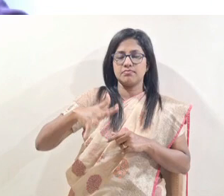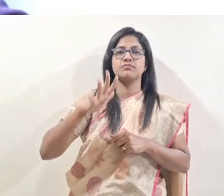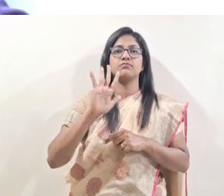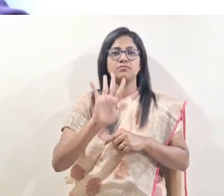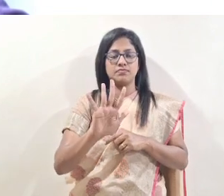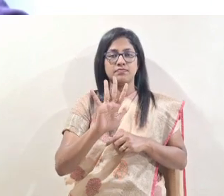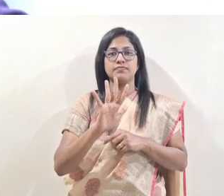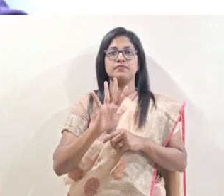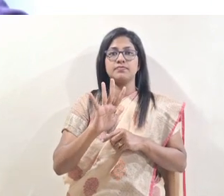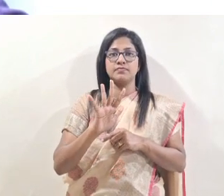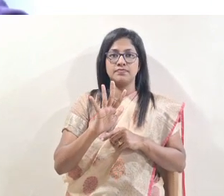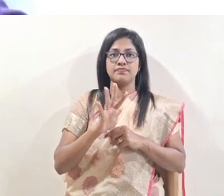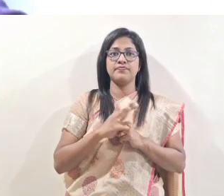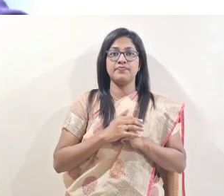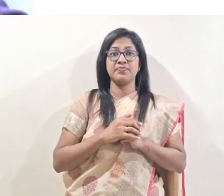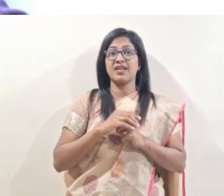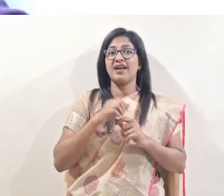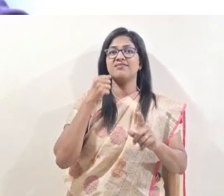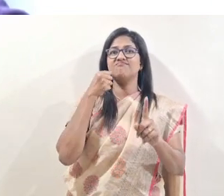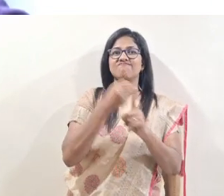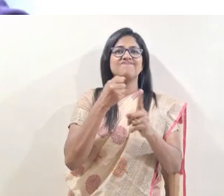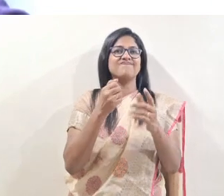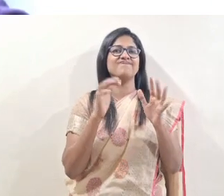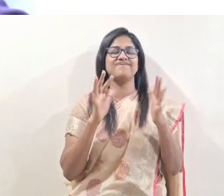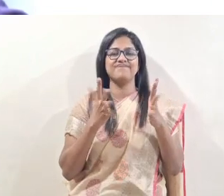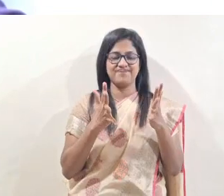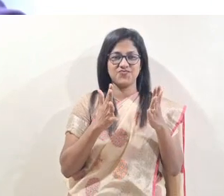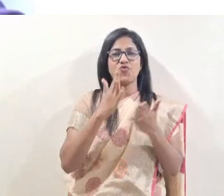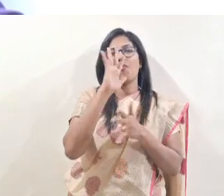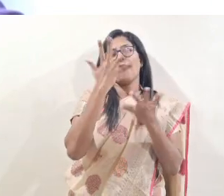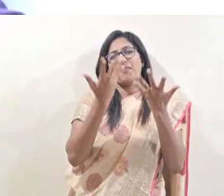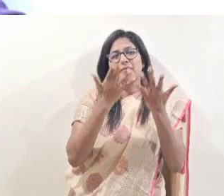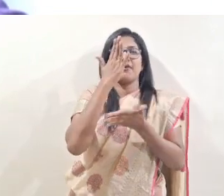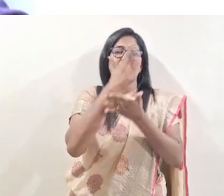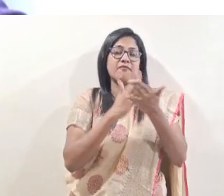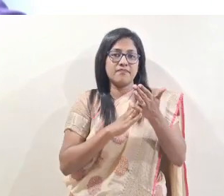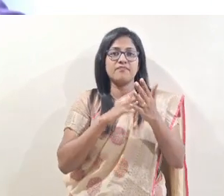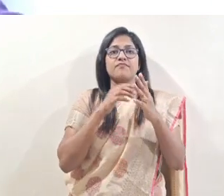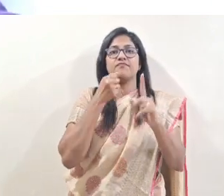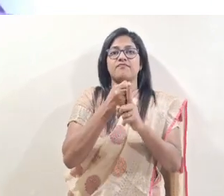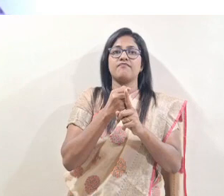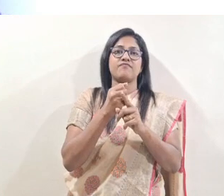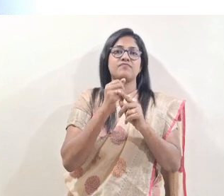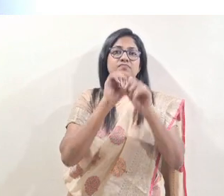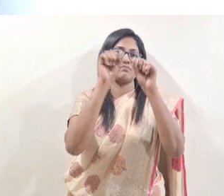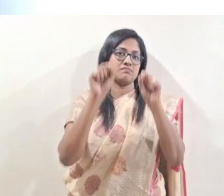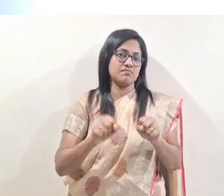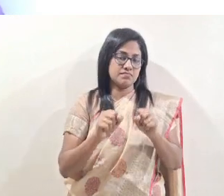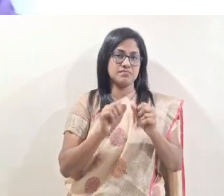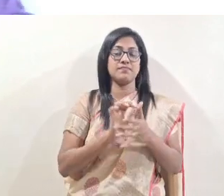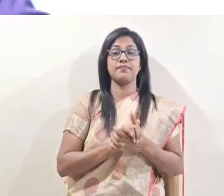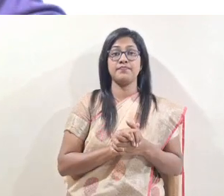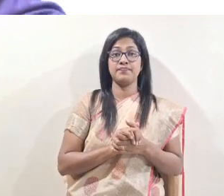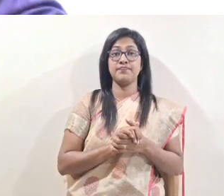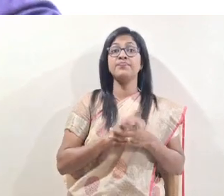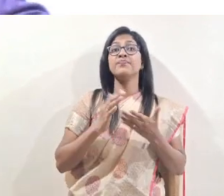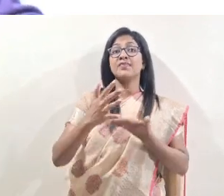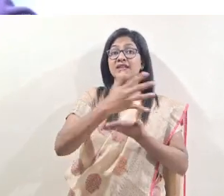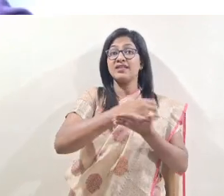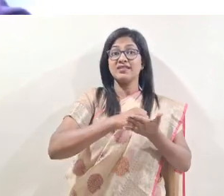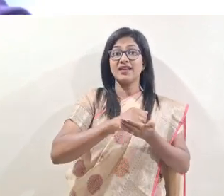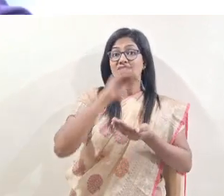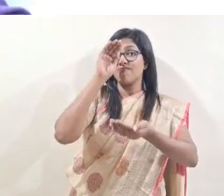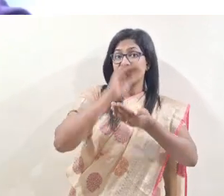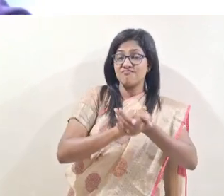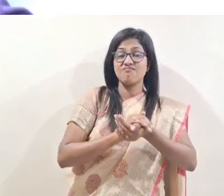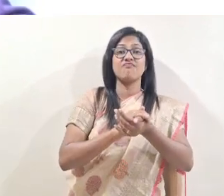and ineffective or partially effective system for them. Data encryption and security is